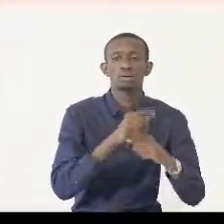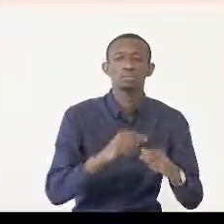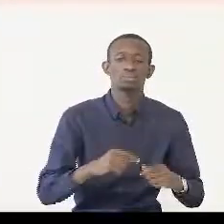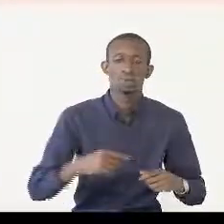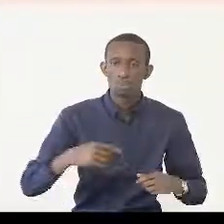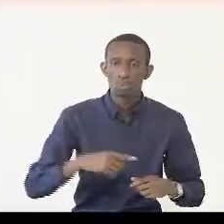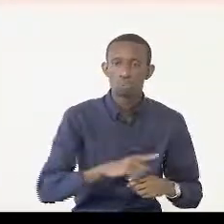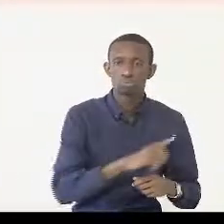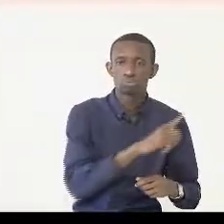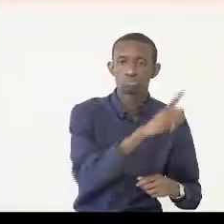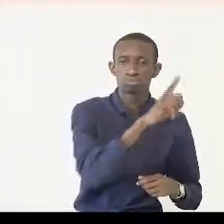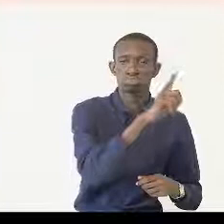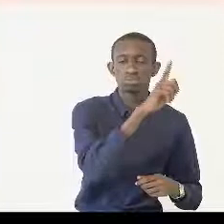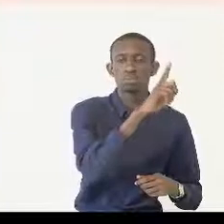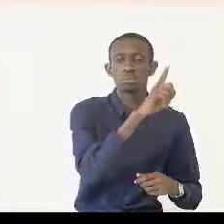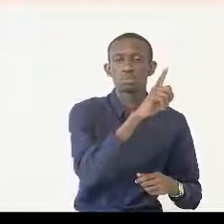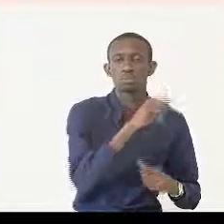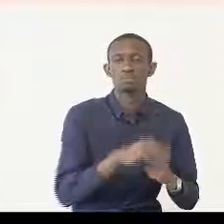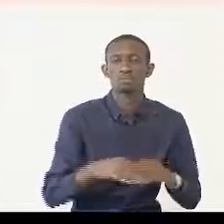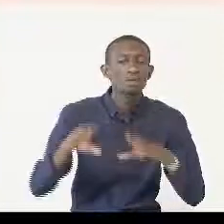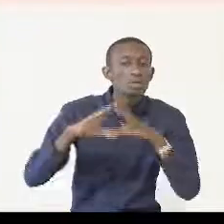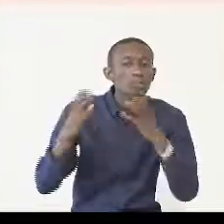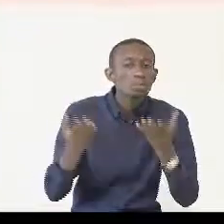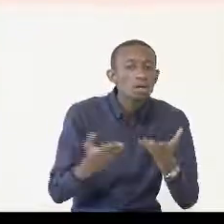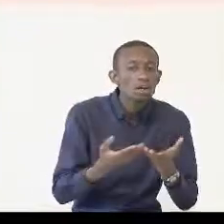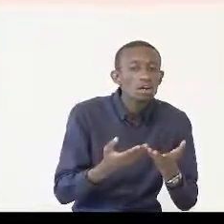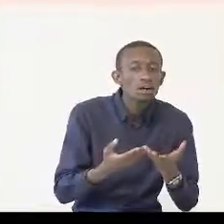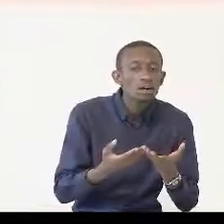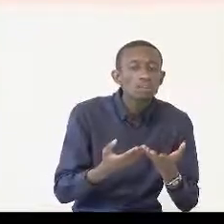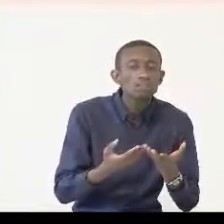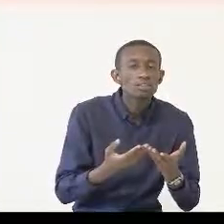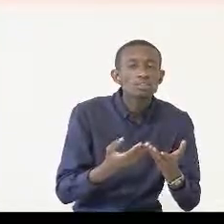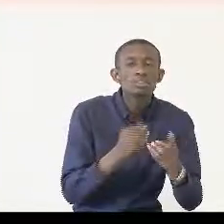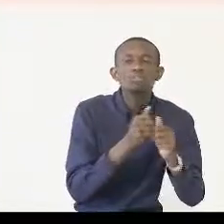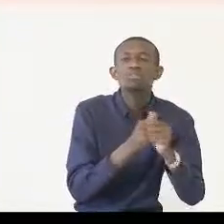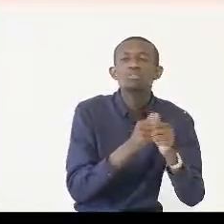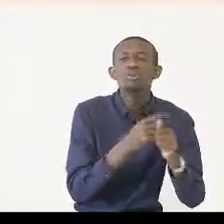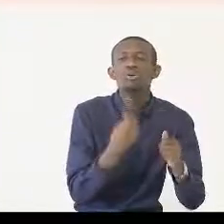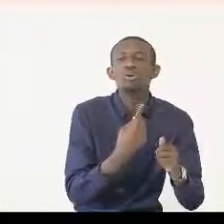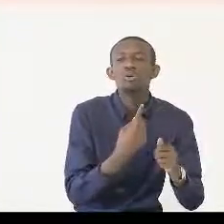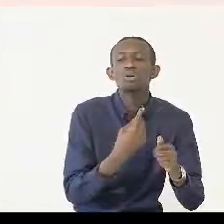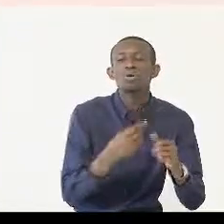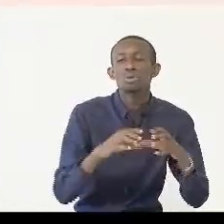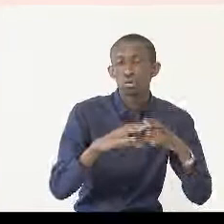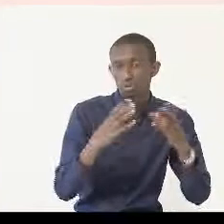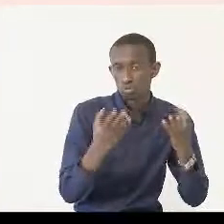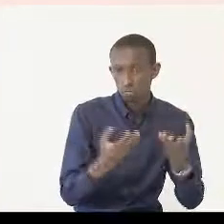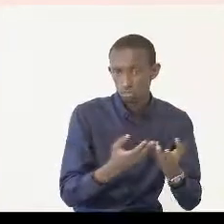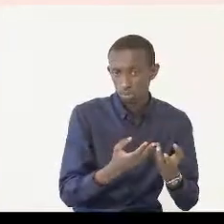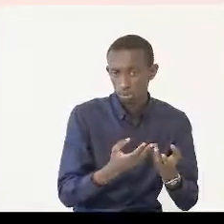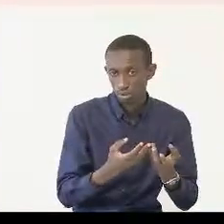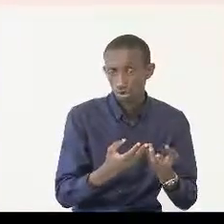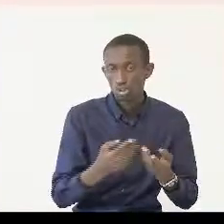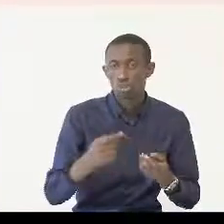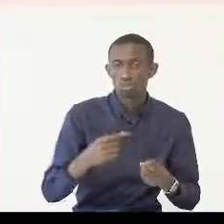have. It is a line, of course, that would be followed by the bore here. So,